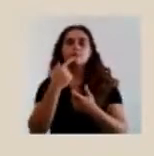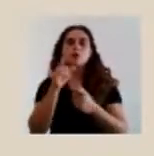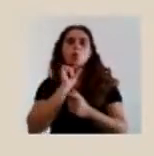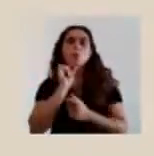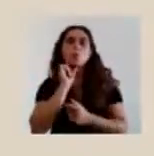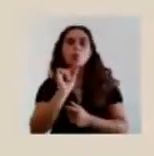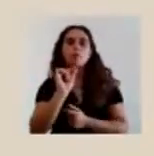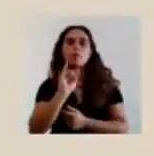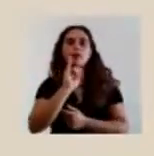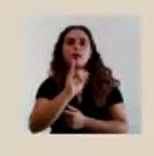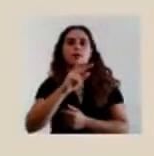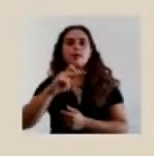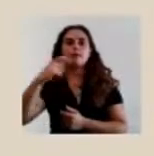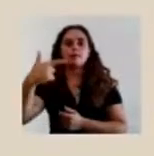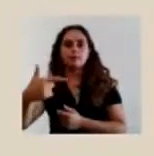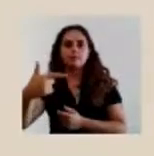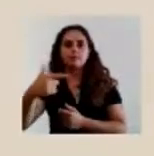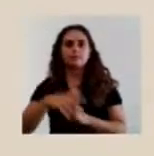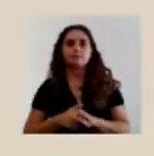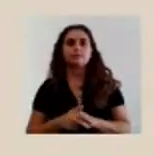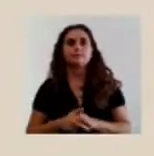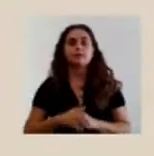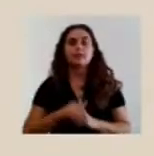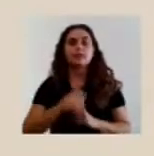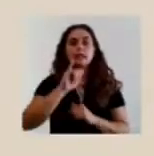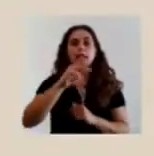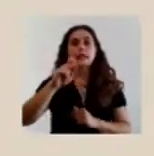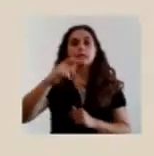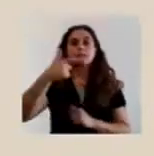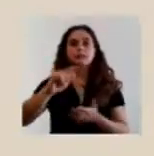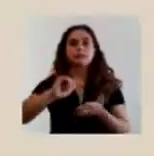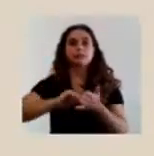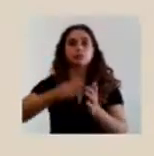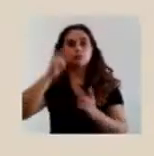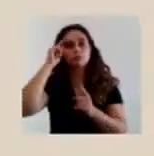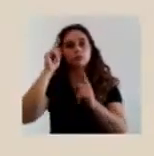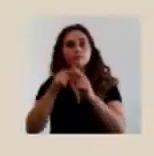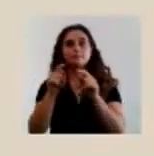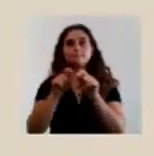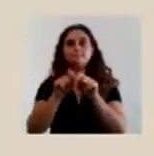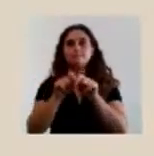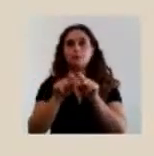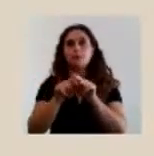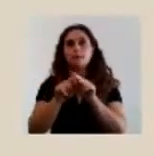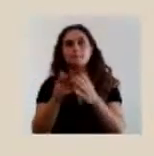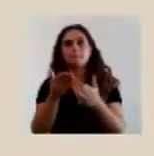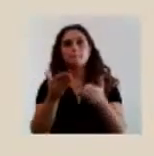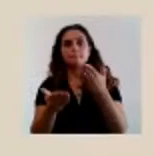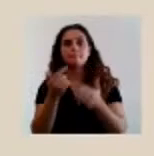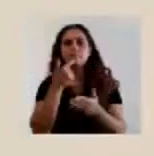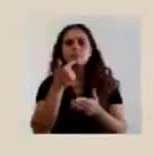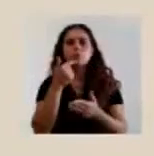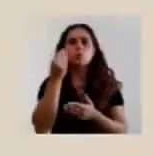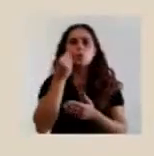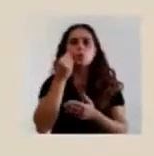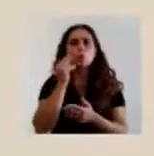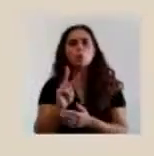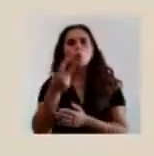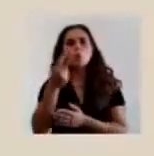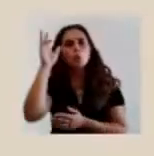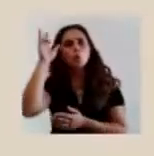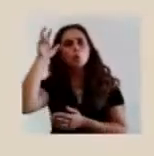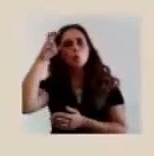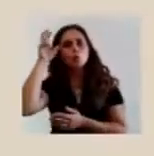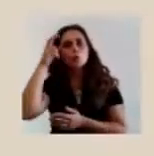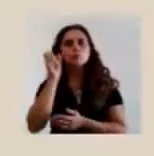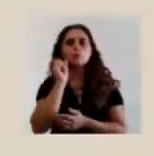for short. The IAT seeks to measure the strength of association between two target concepts and